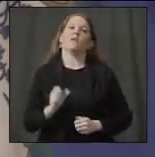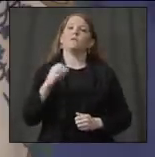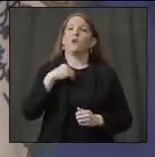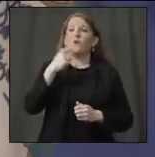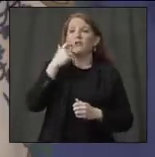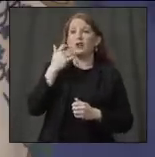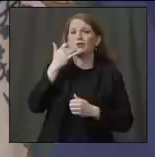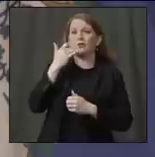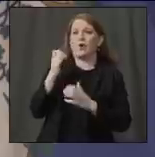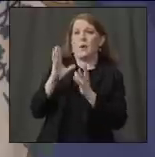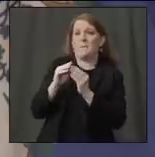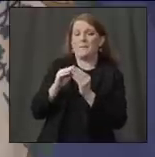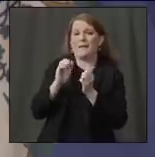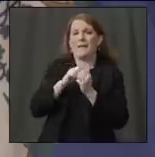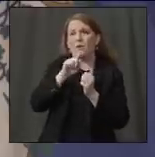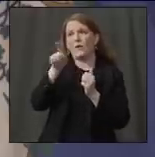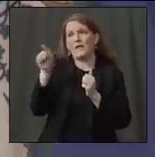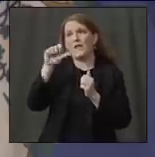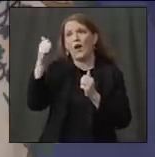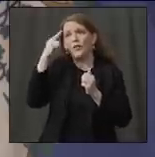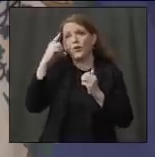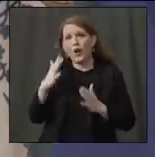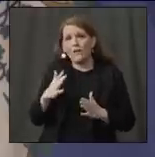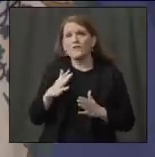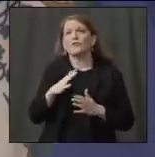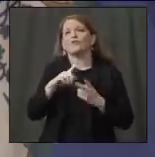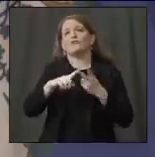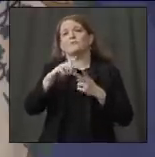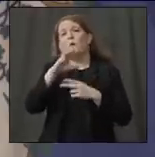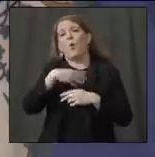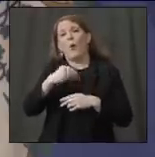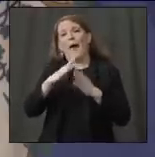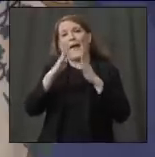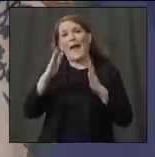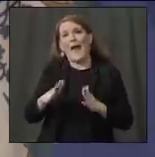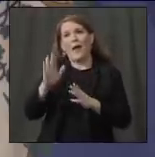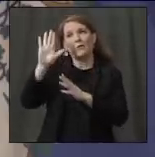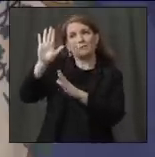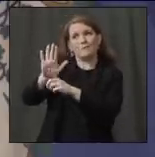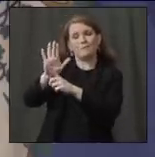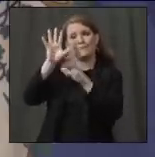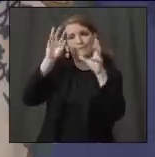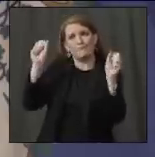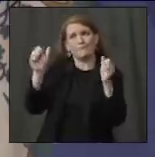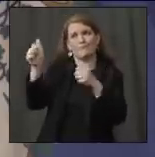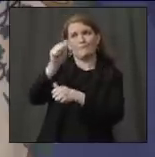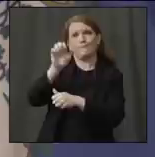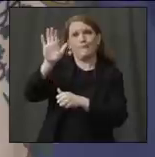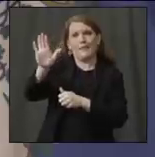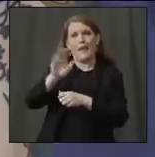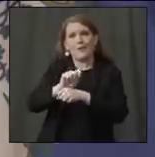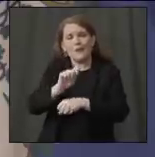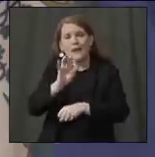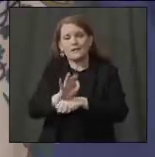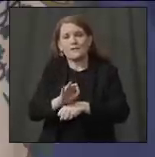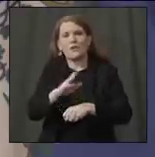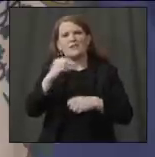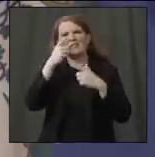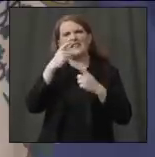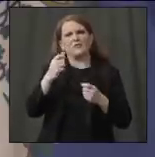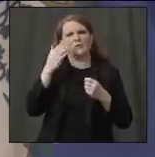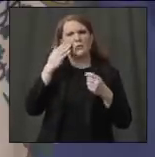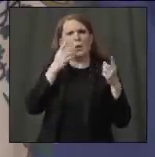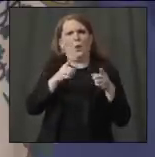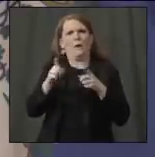and the White House task force. As I implied, it's sort of interesting what's going on in different parts of the country. Talking